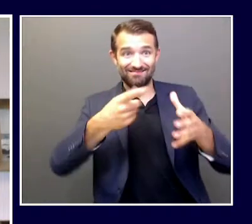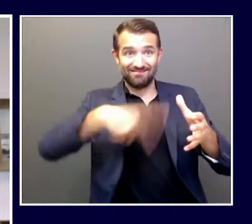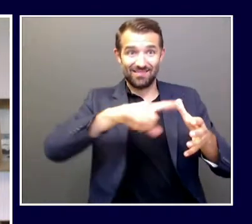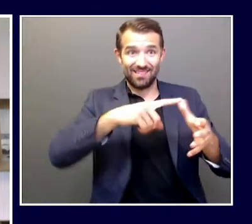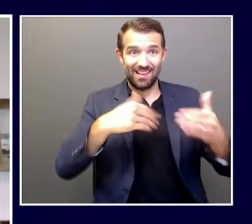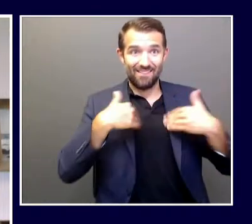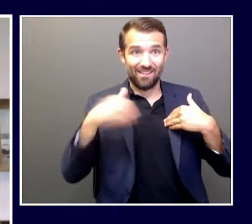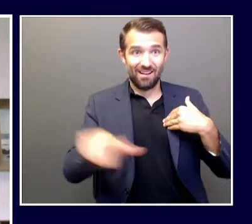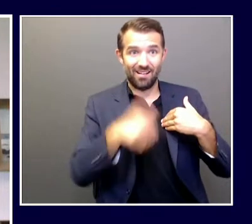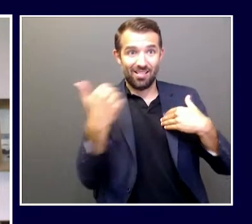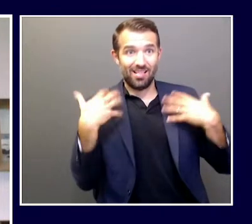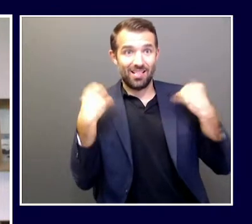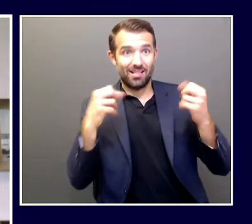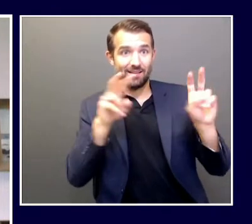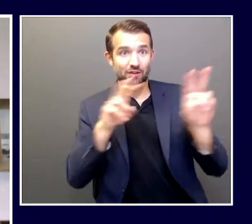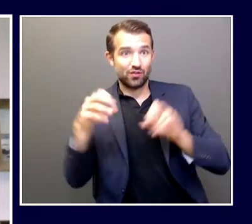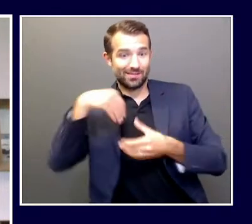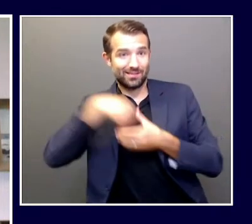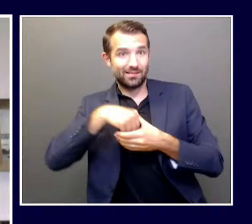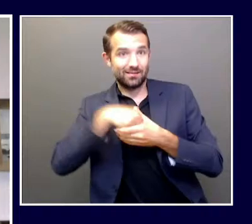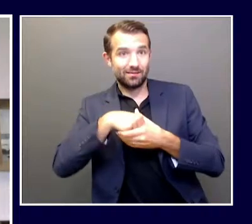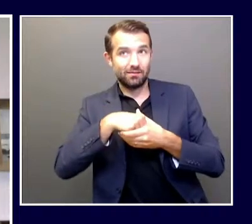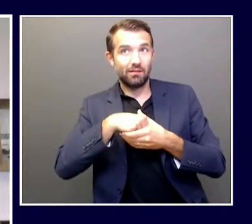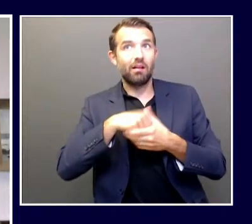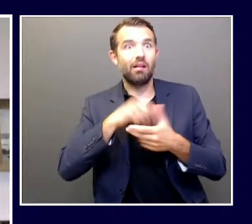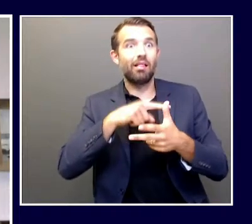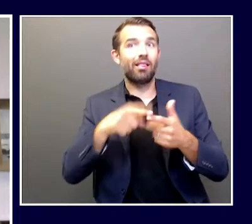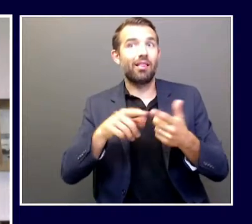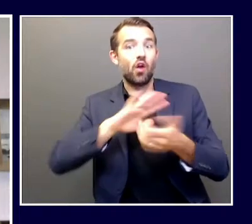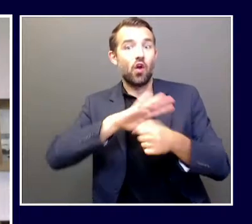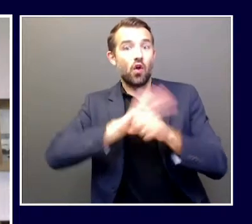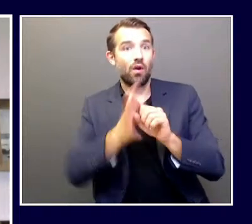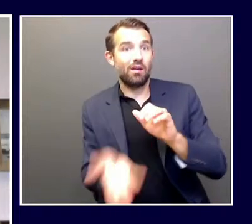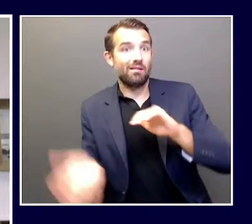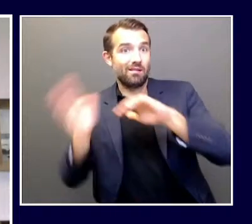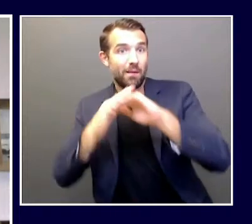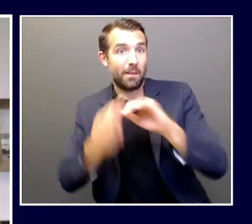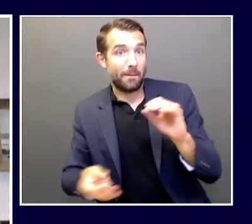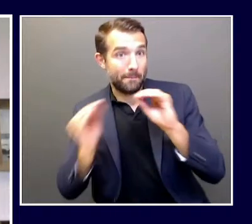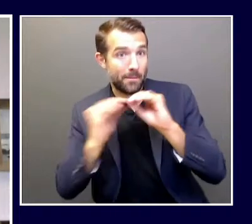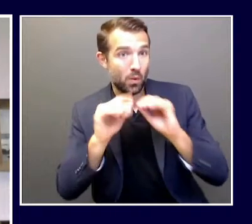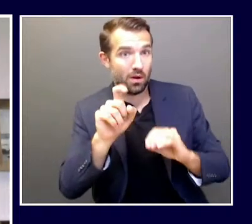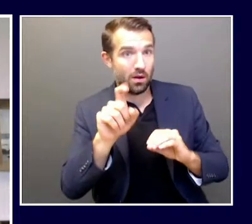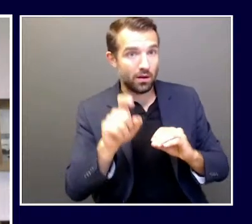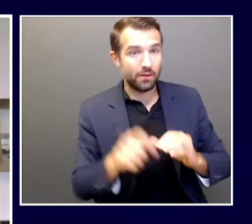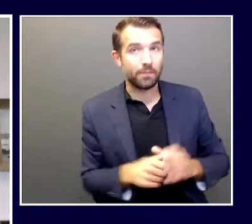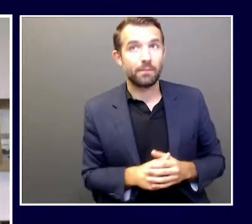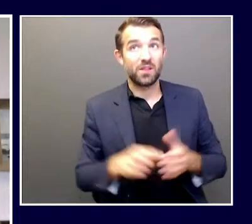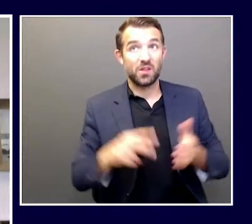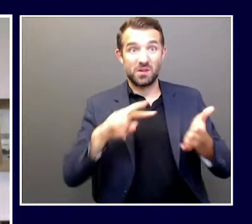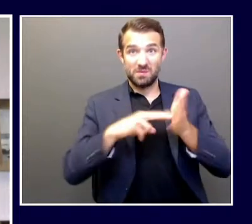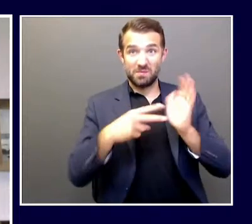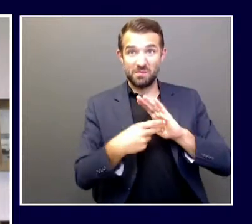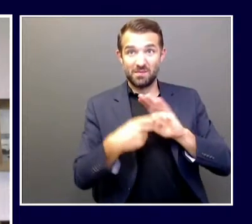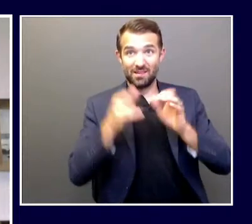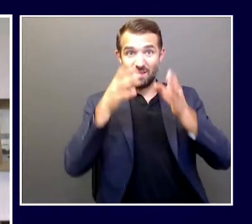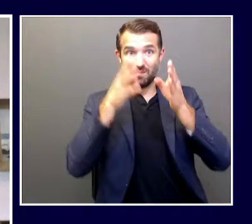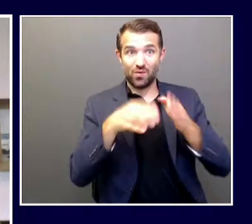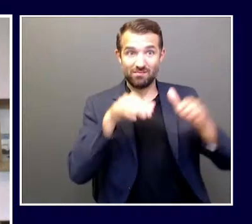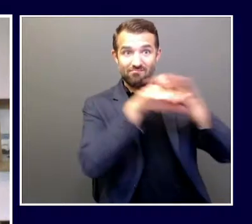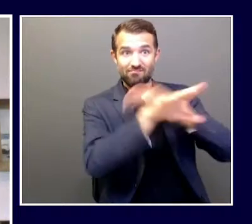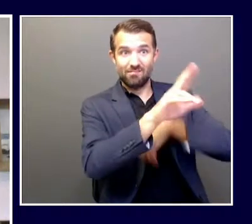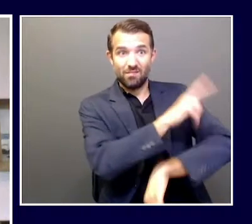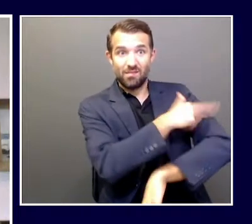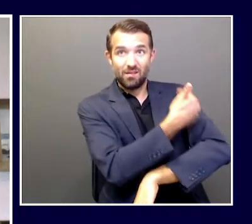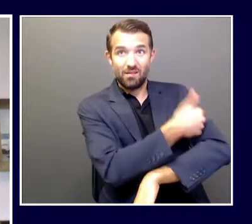hospital. So are you saying that these are folks who were hospitalized with something else and then found to have COVID as well? Thanks